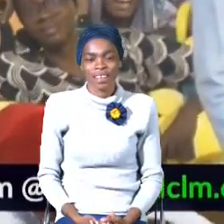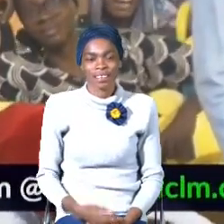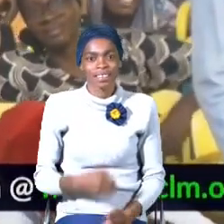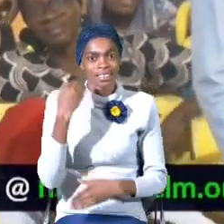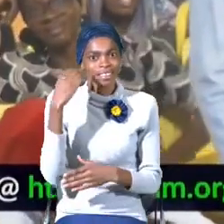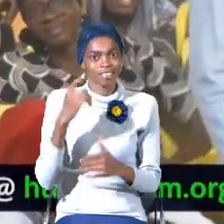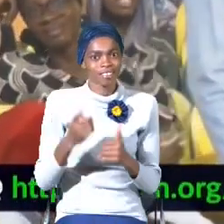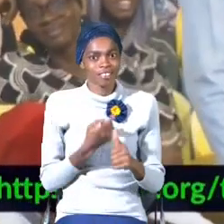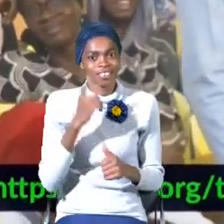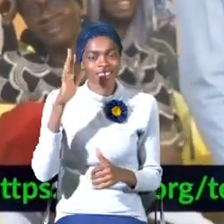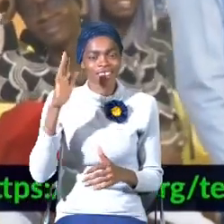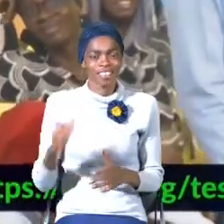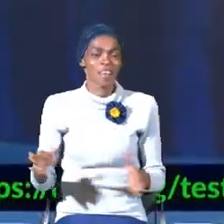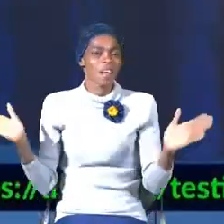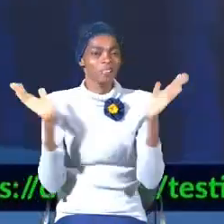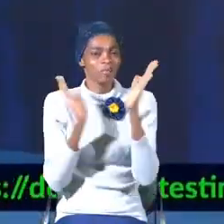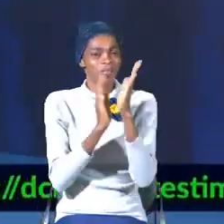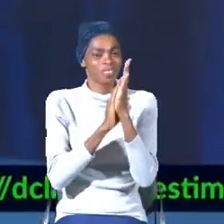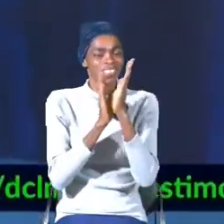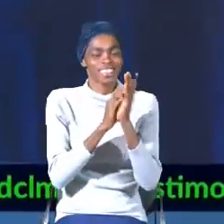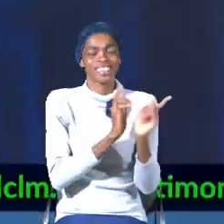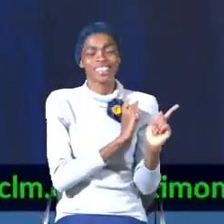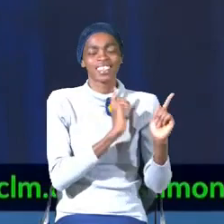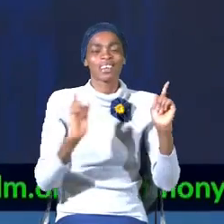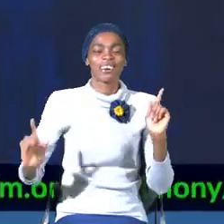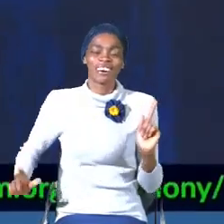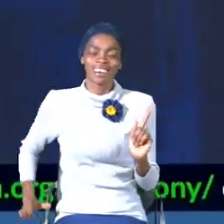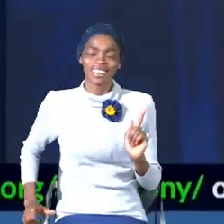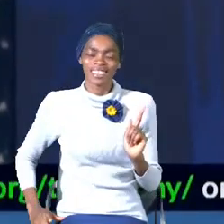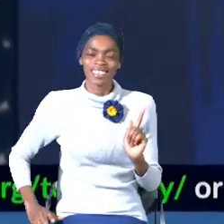Praise the Lord.